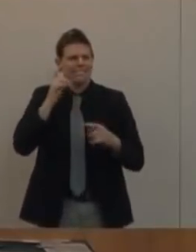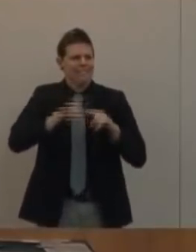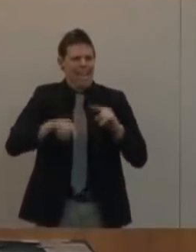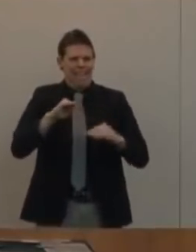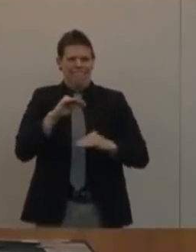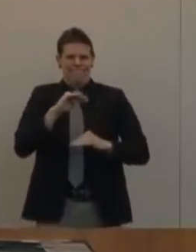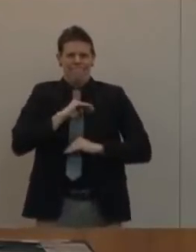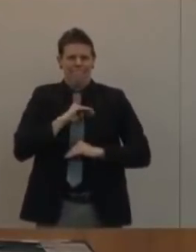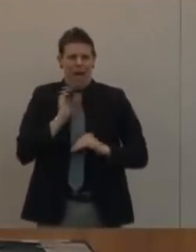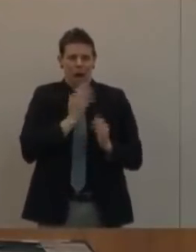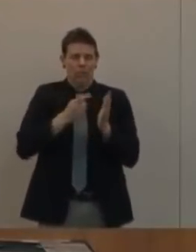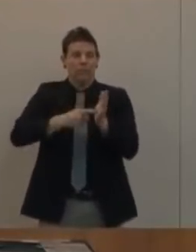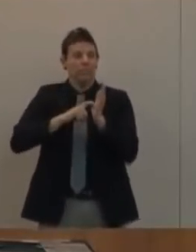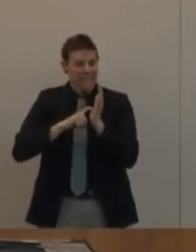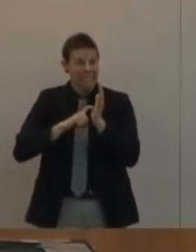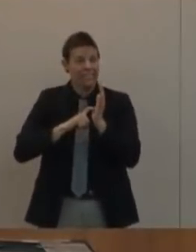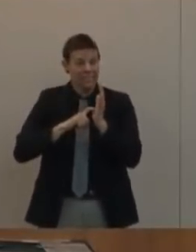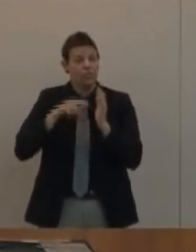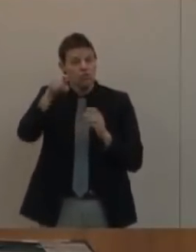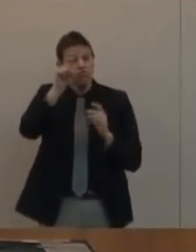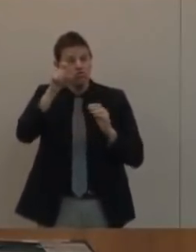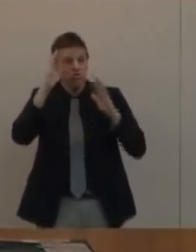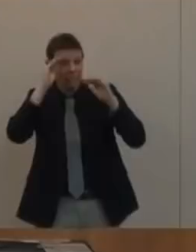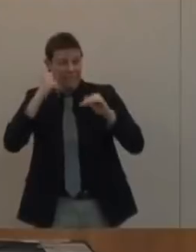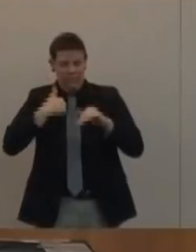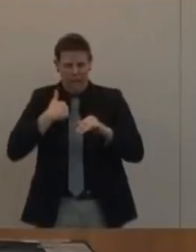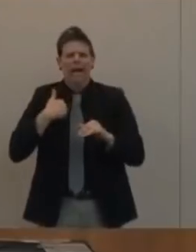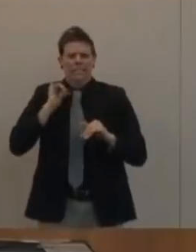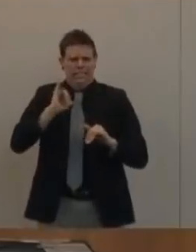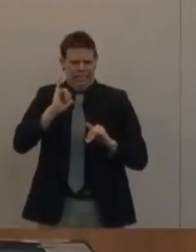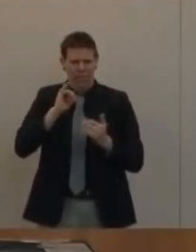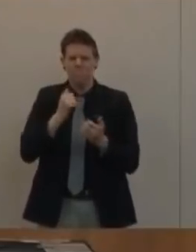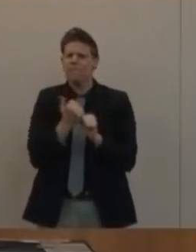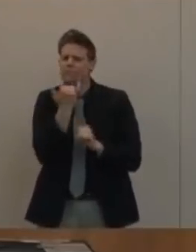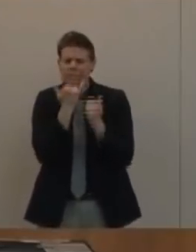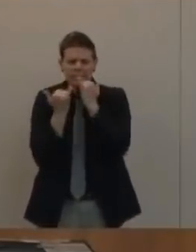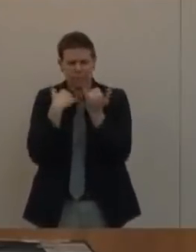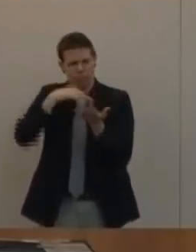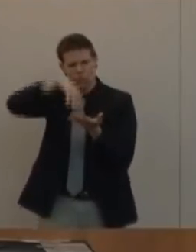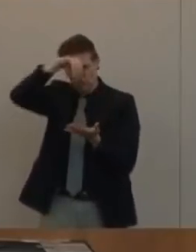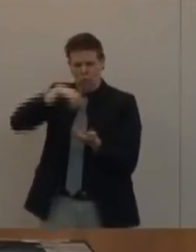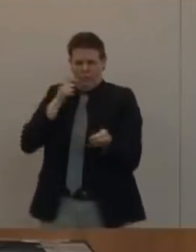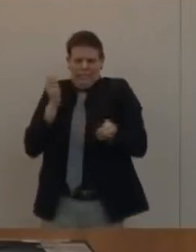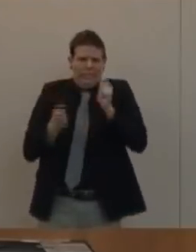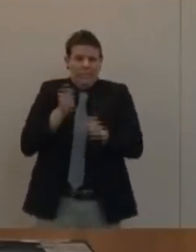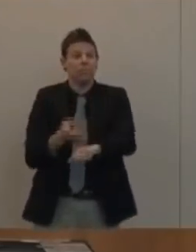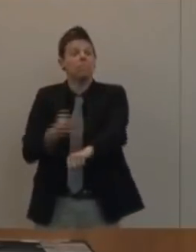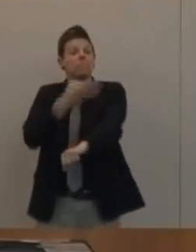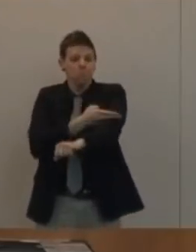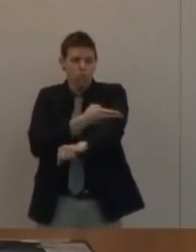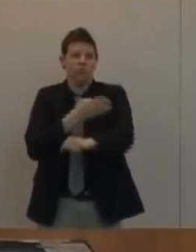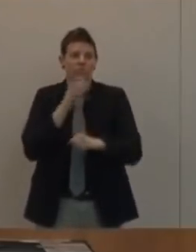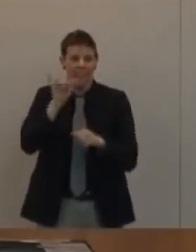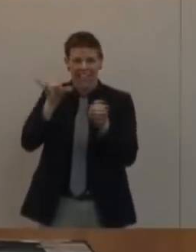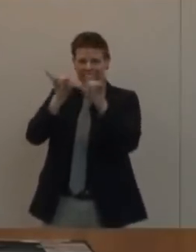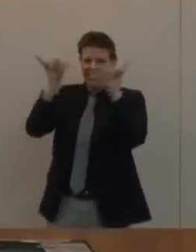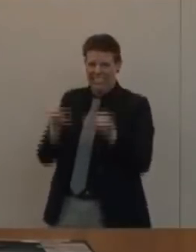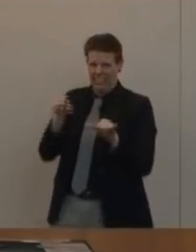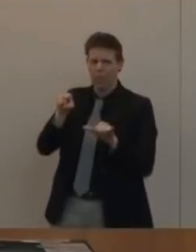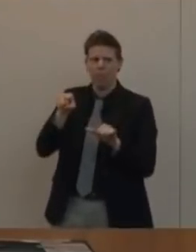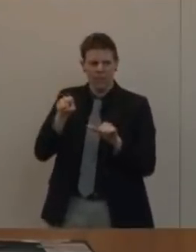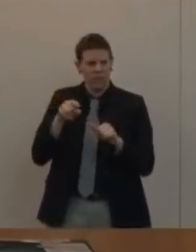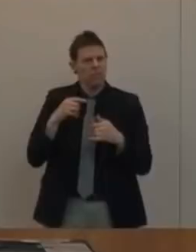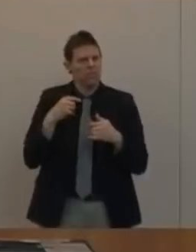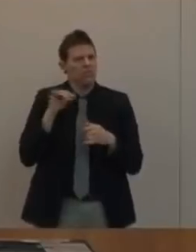should expect us to do much better and to create a system that will work when it's hard, and to create a system that will